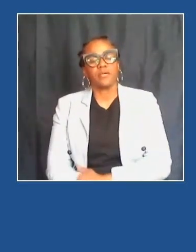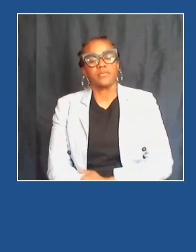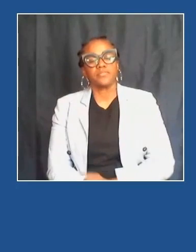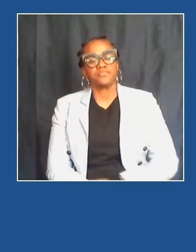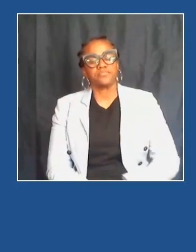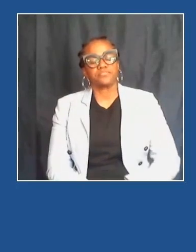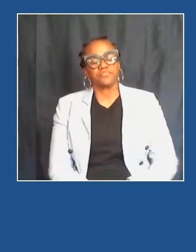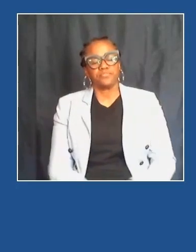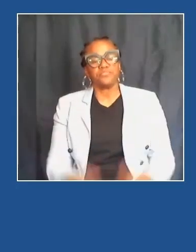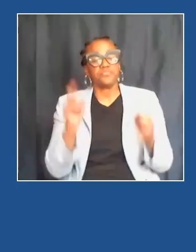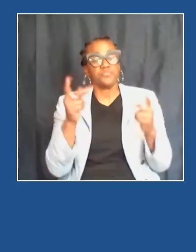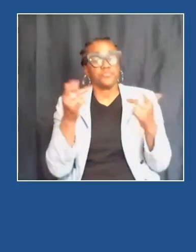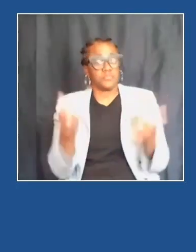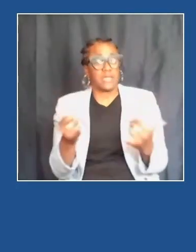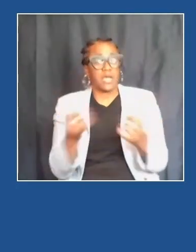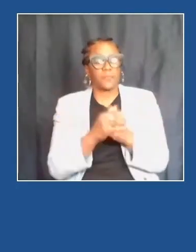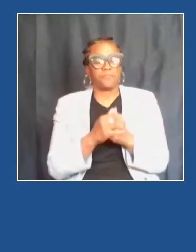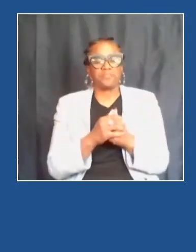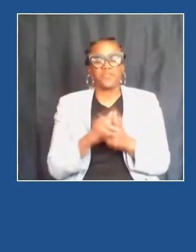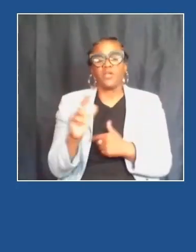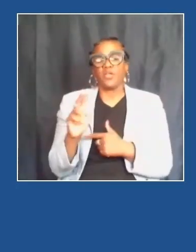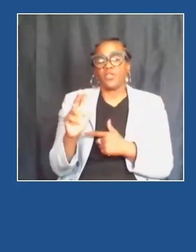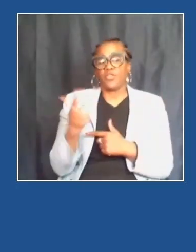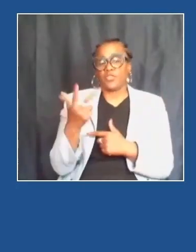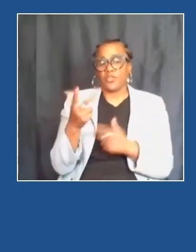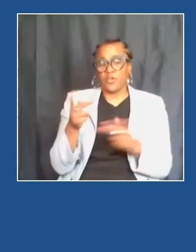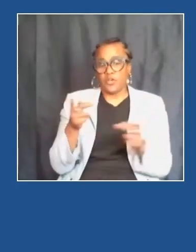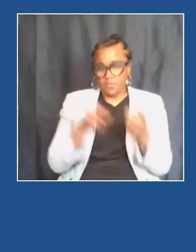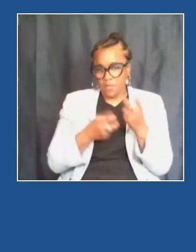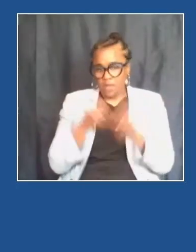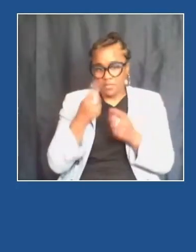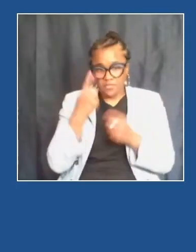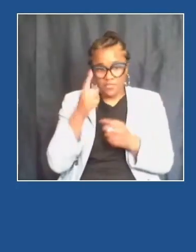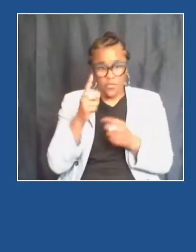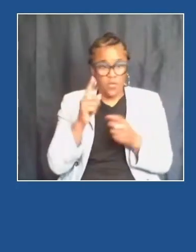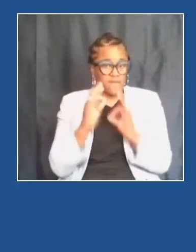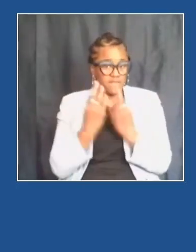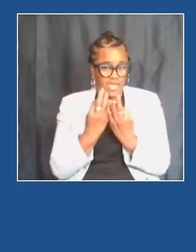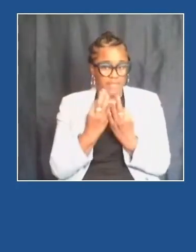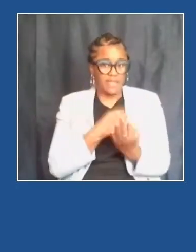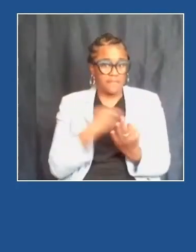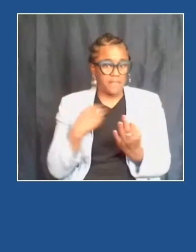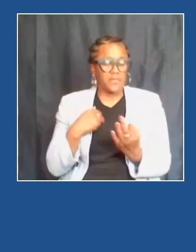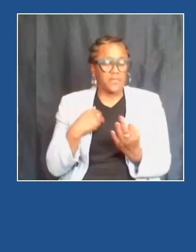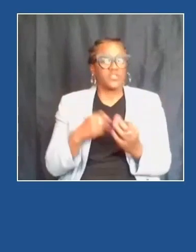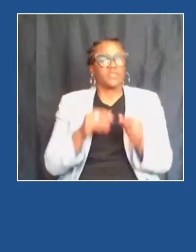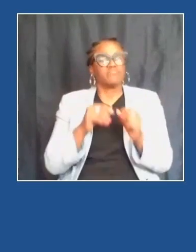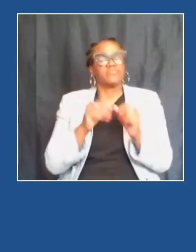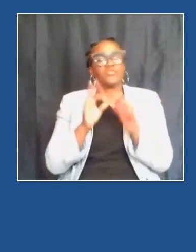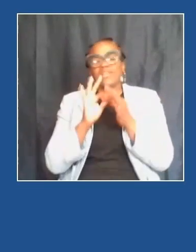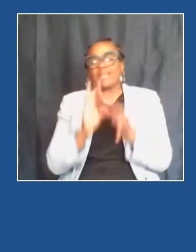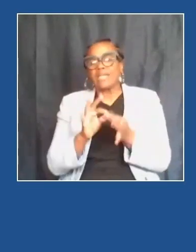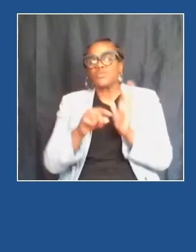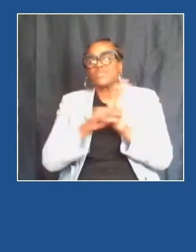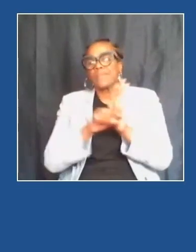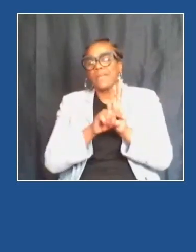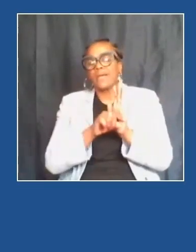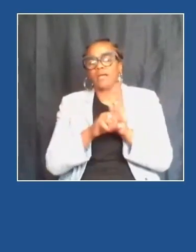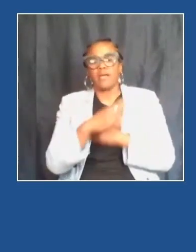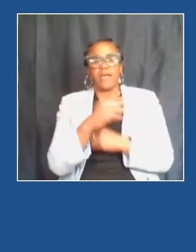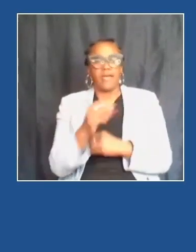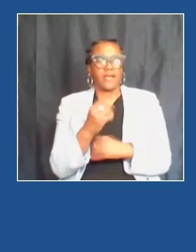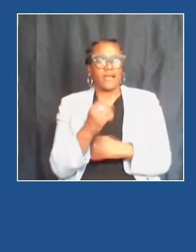Okay, now, the third problem for family members has to do with stigma and isolation.